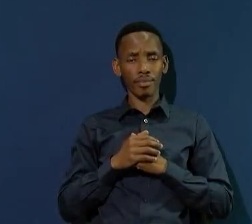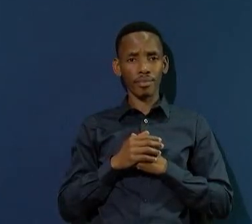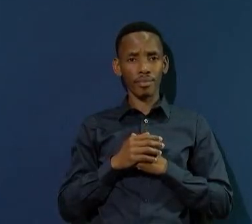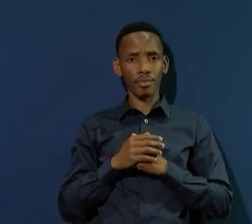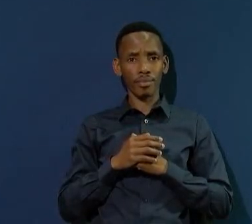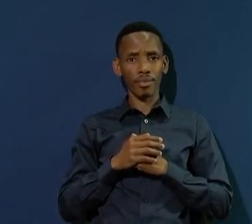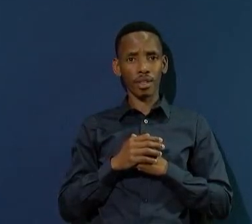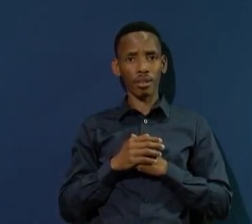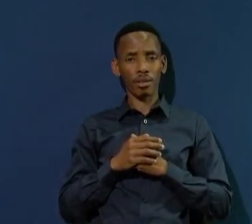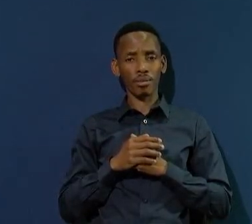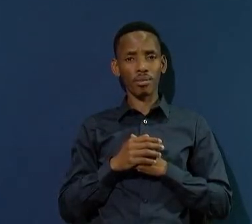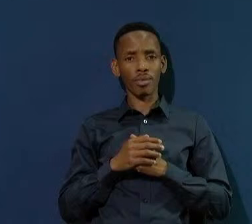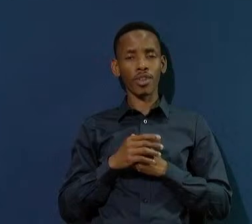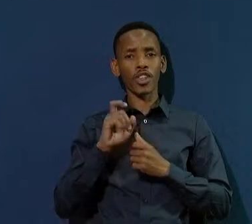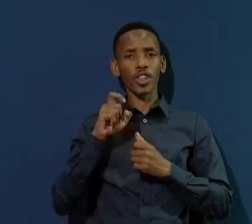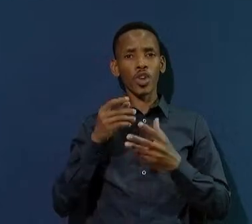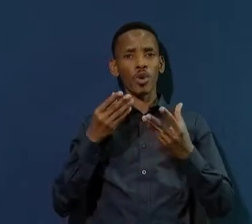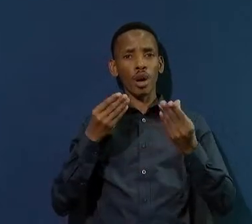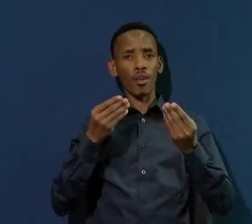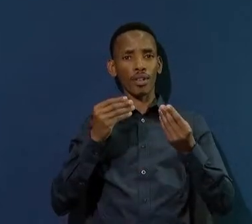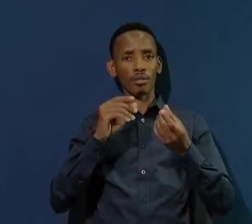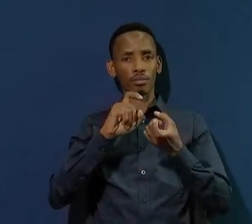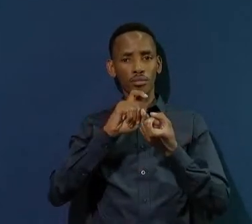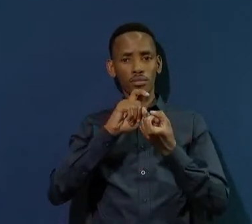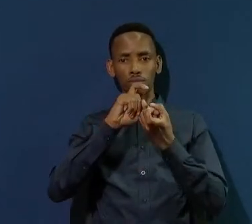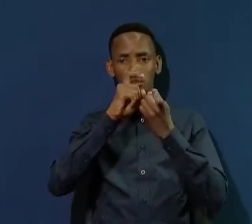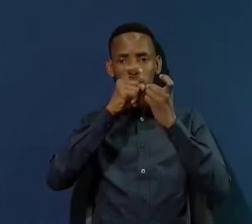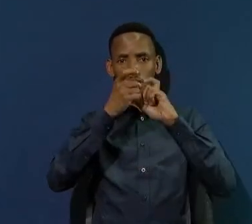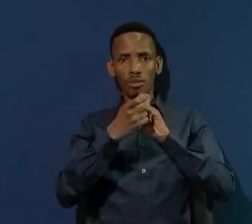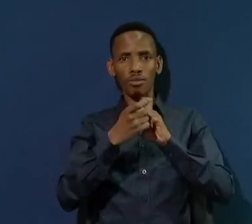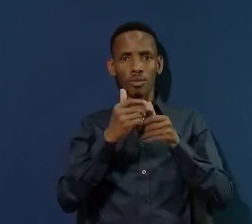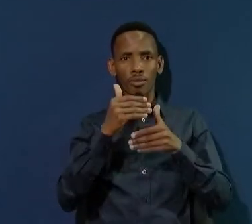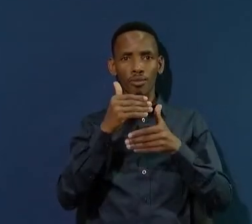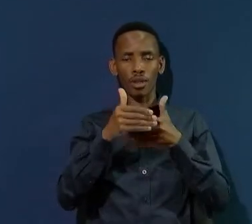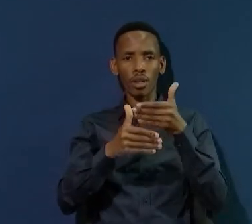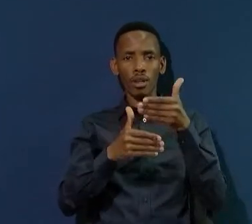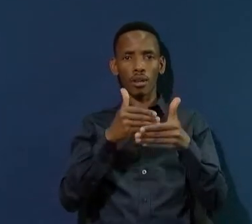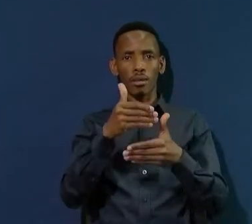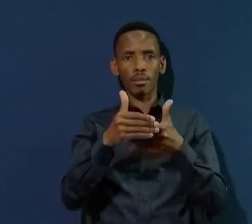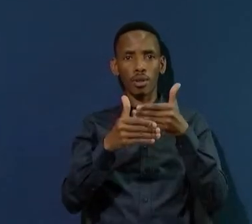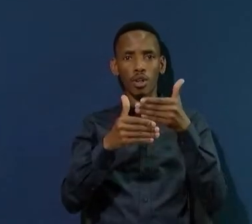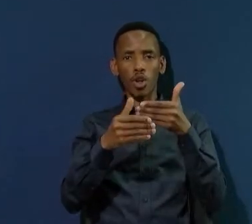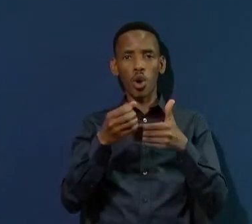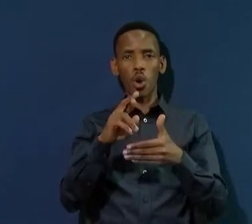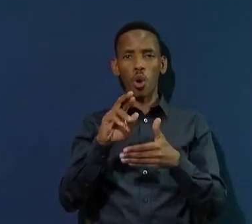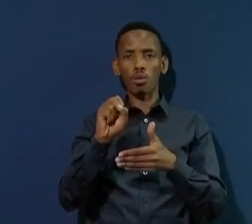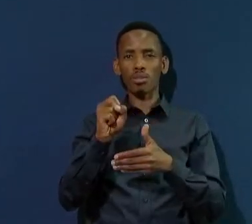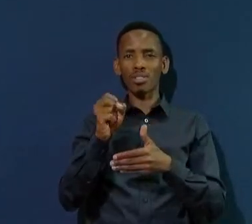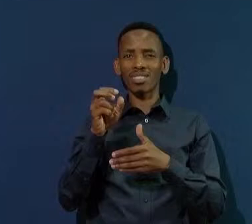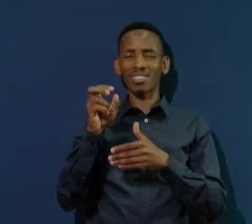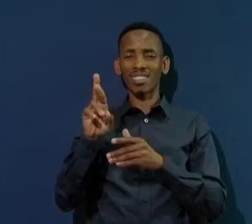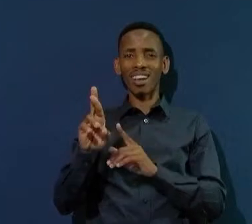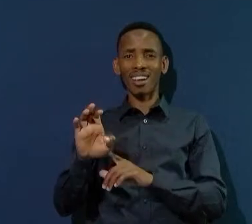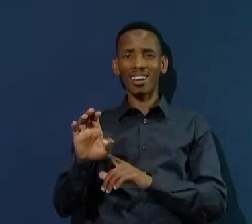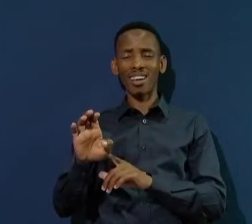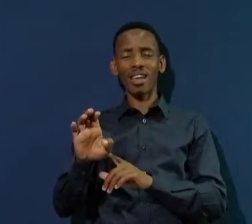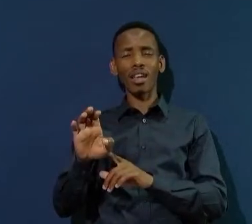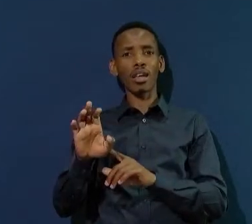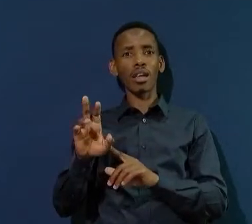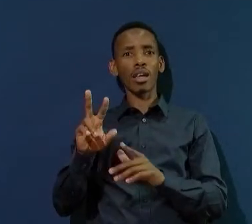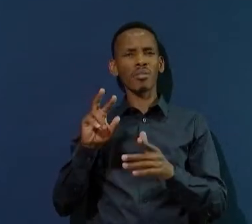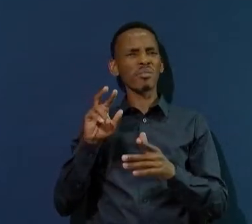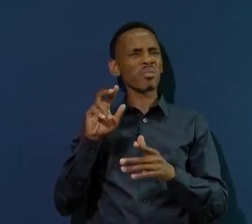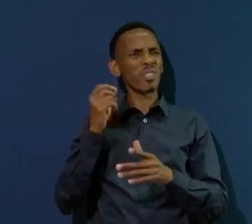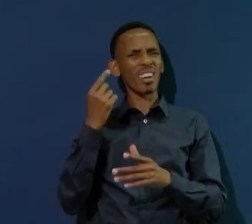consent to having a change in the setup e leng gore e teng kana shall do something in a certain way gore go mo tota go